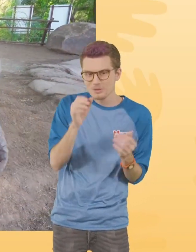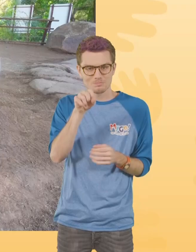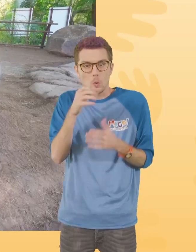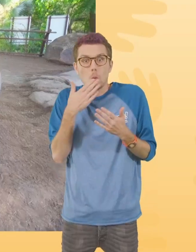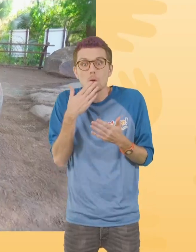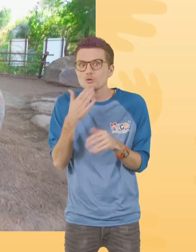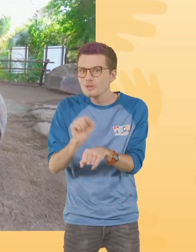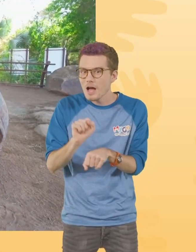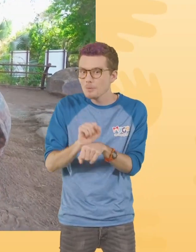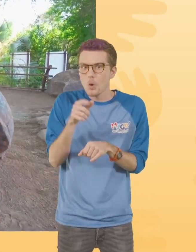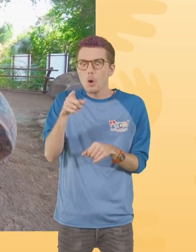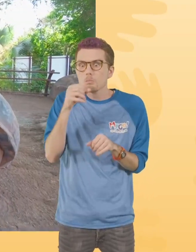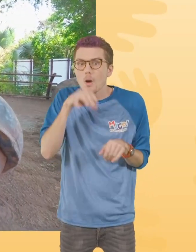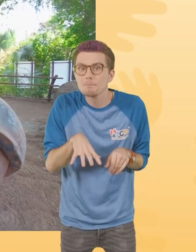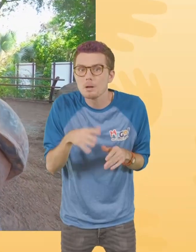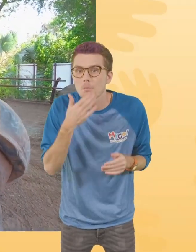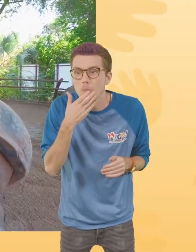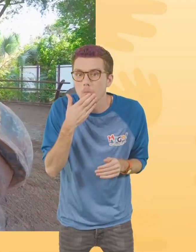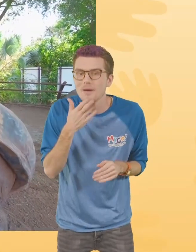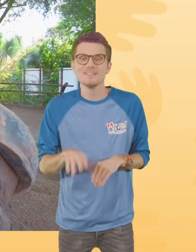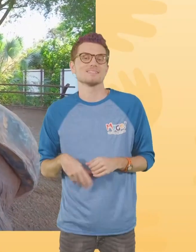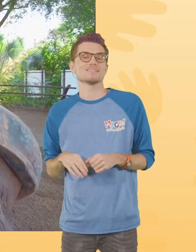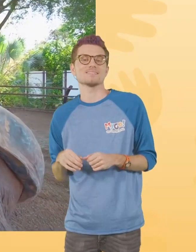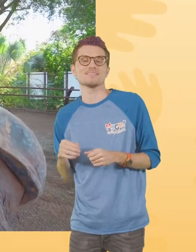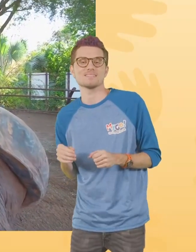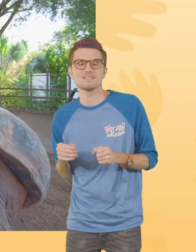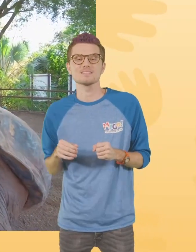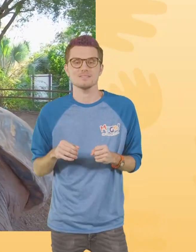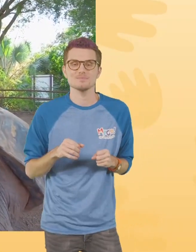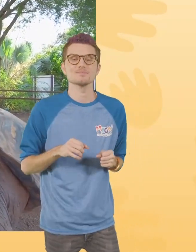Oh, would you like some more? Whoa!